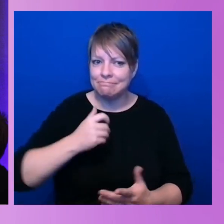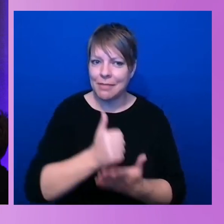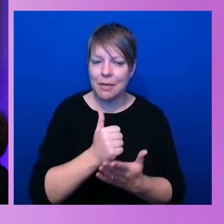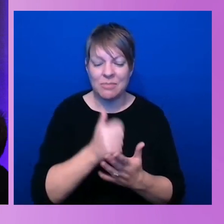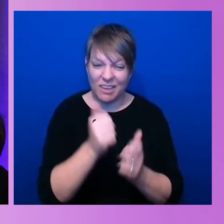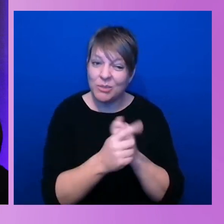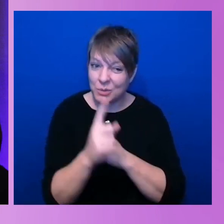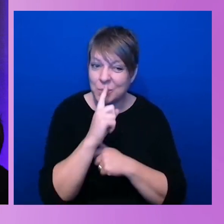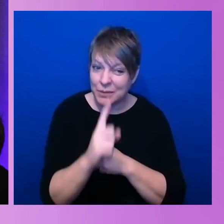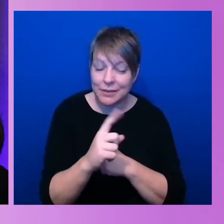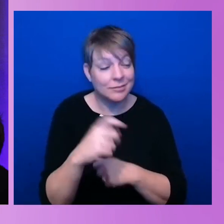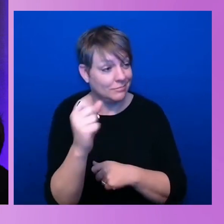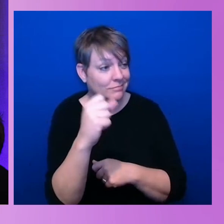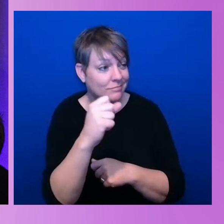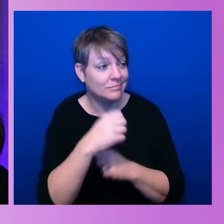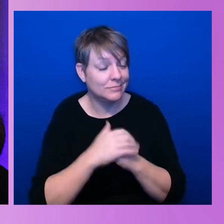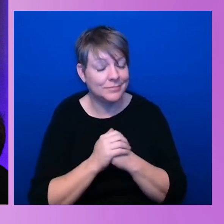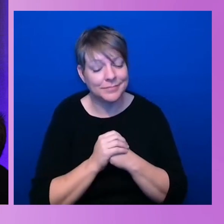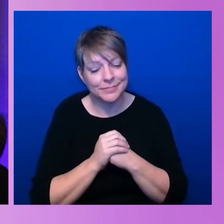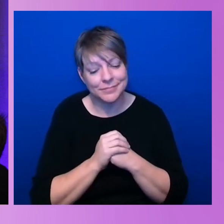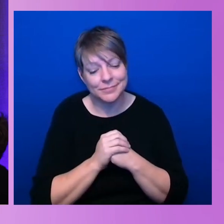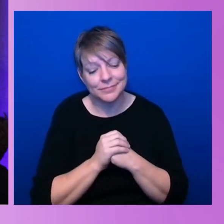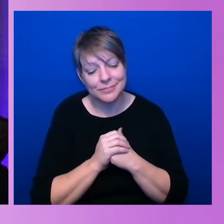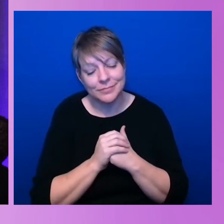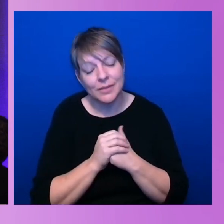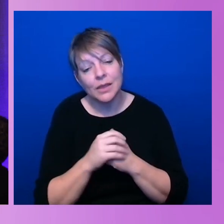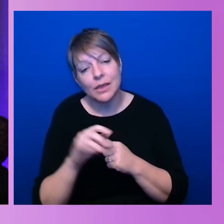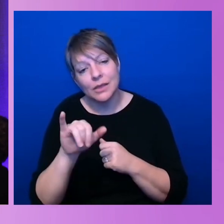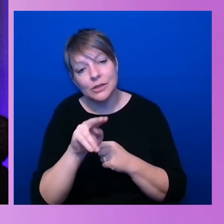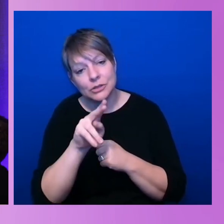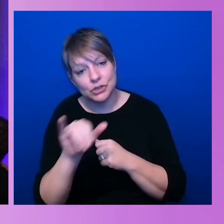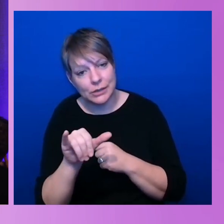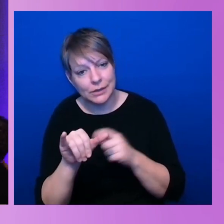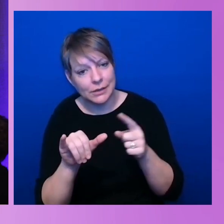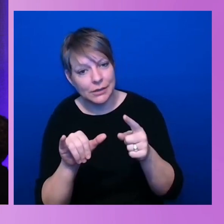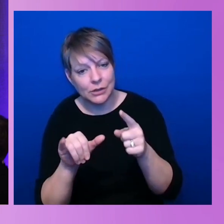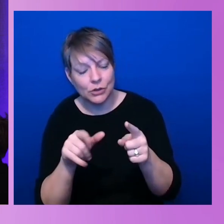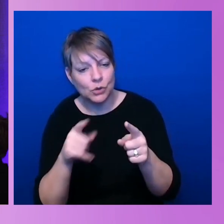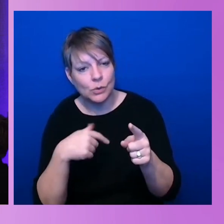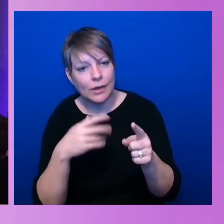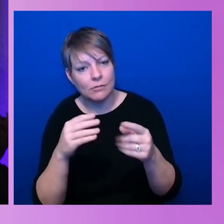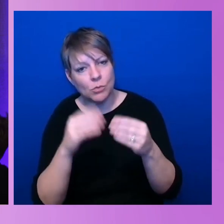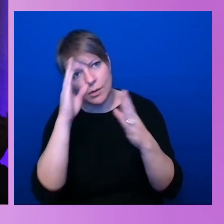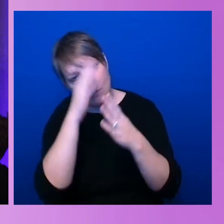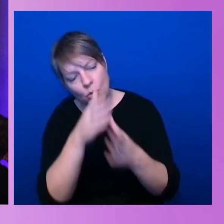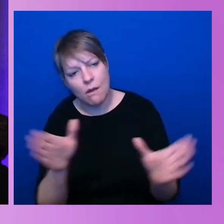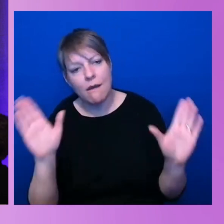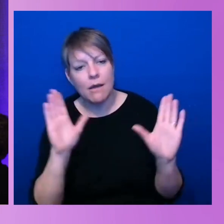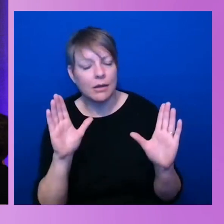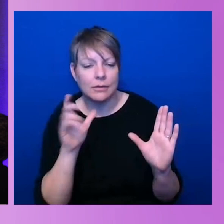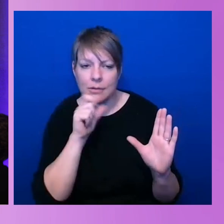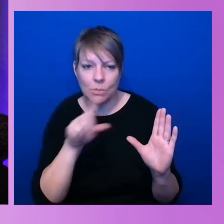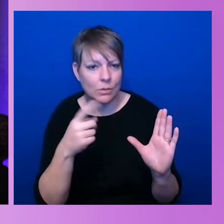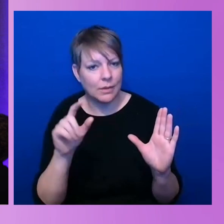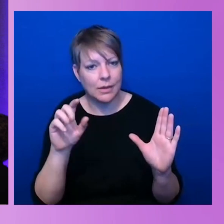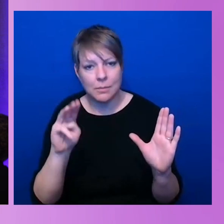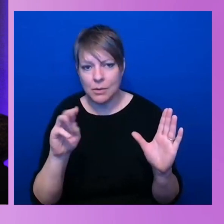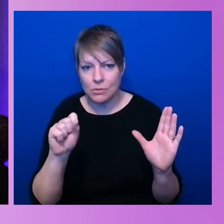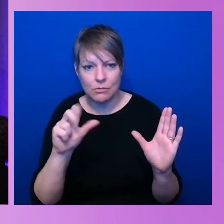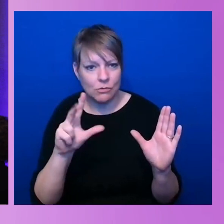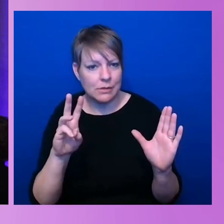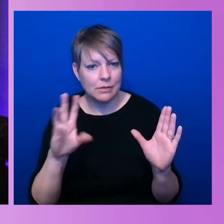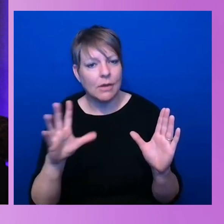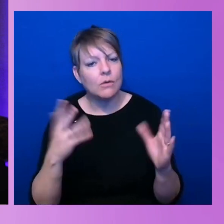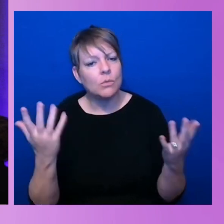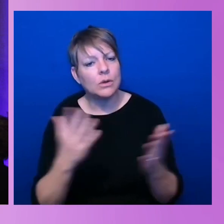Yeah. Yeah. And Jenny, you have an even broader purview outside of Microsoft 365. What are some